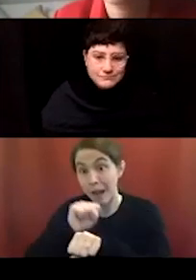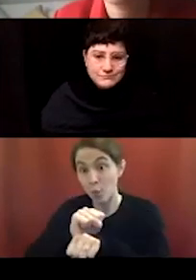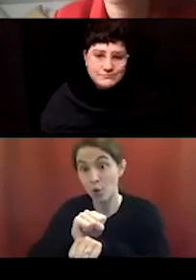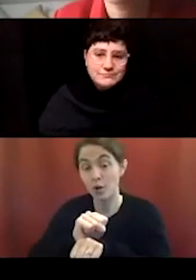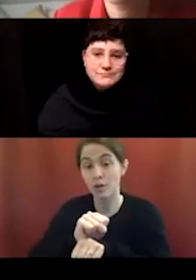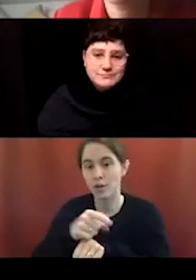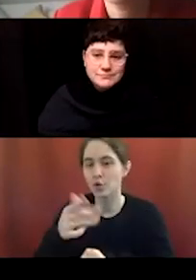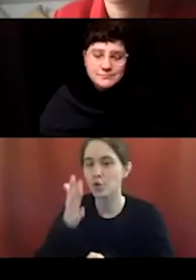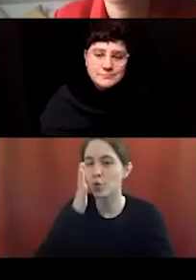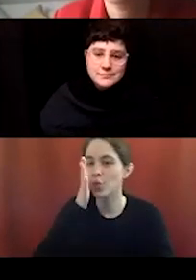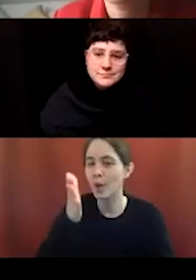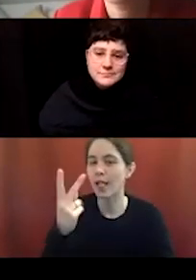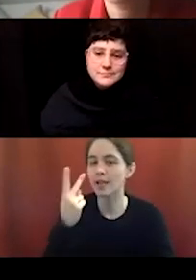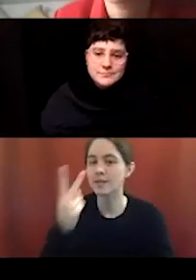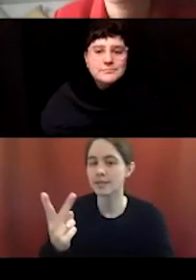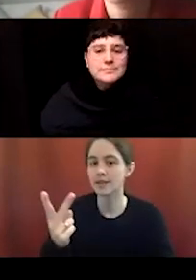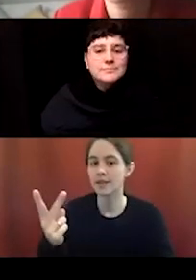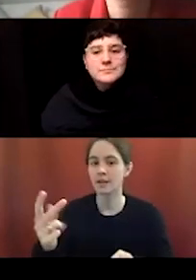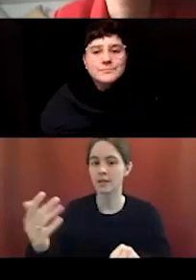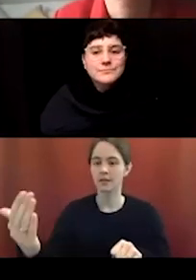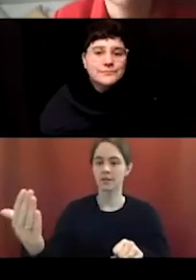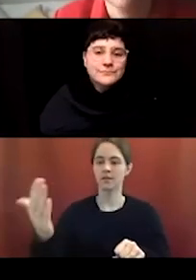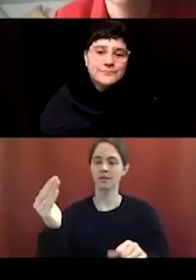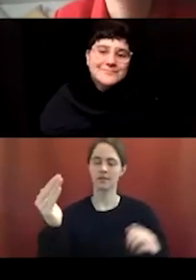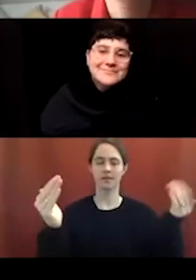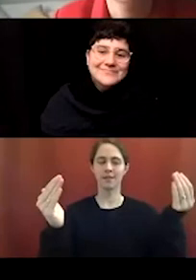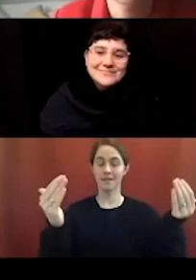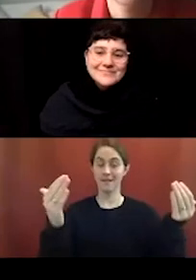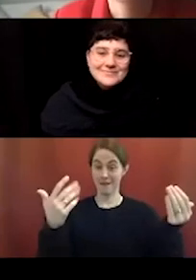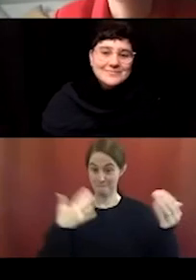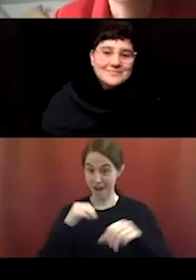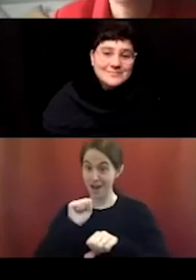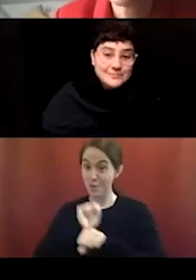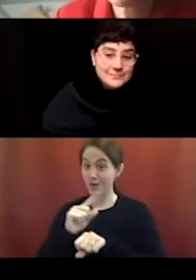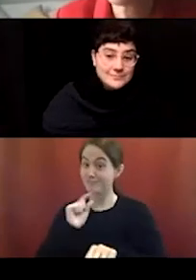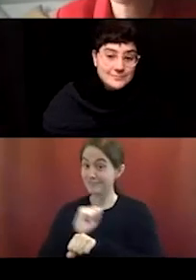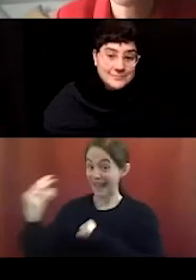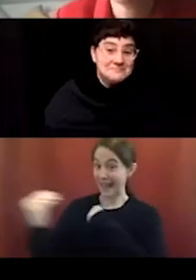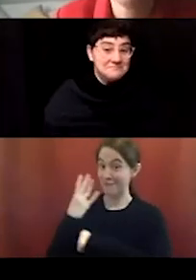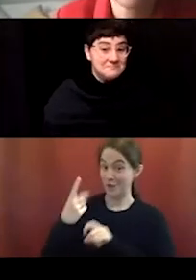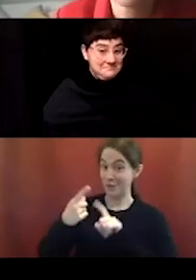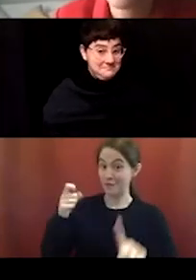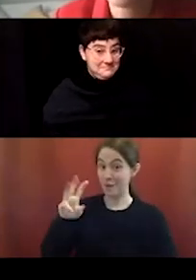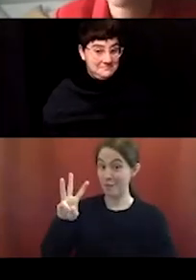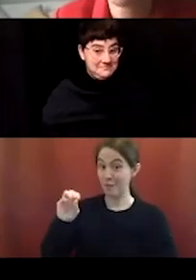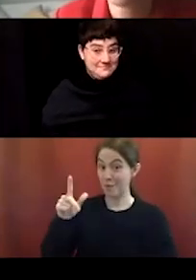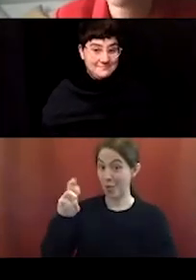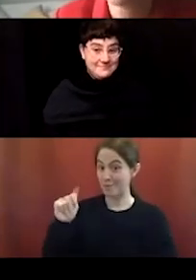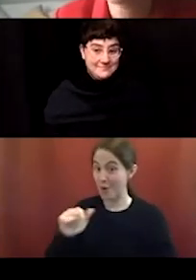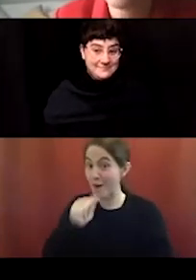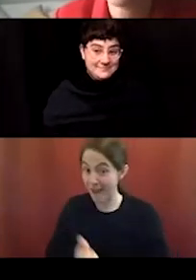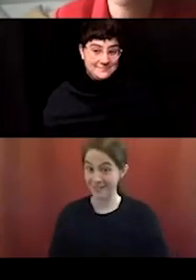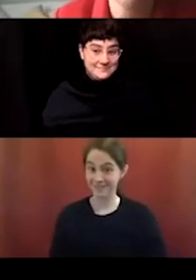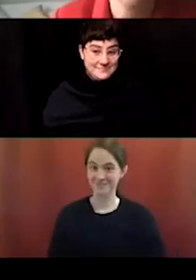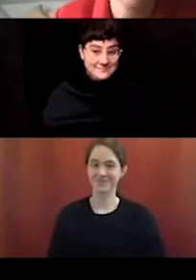you will be able to judge if I was influenced or not. You were influenced, but you also then went your